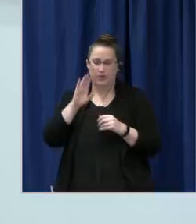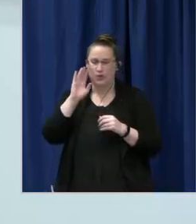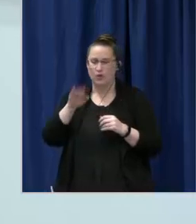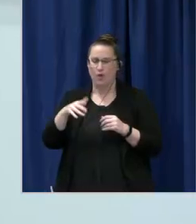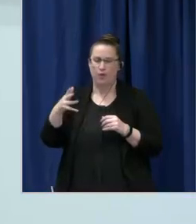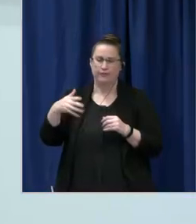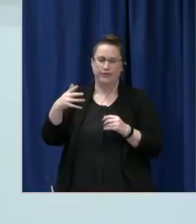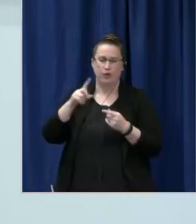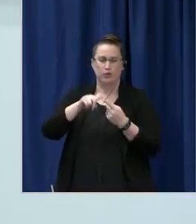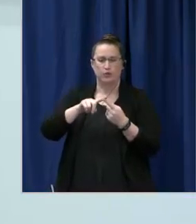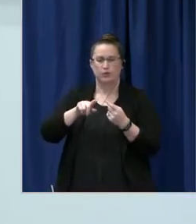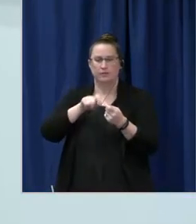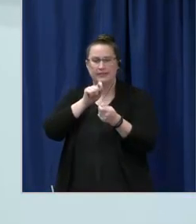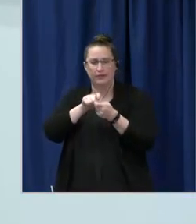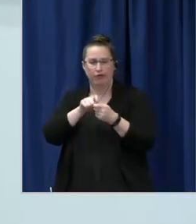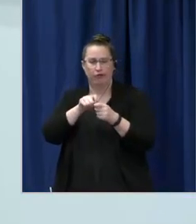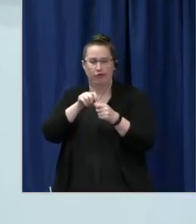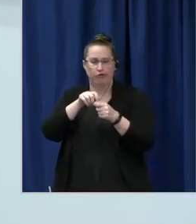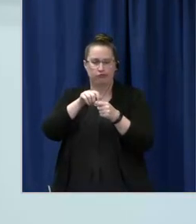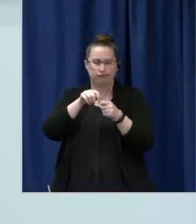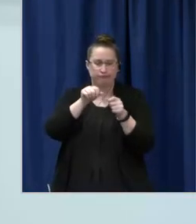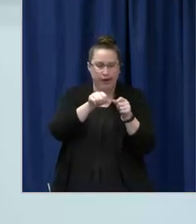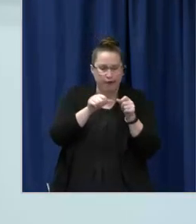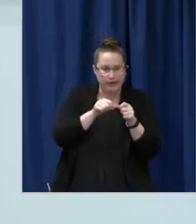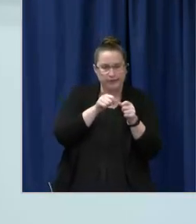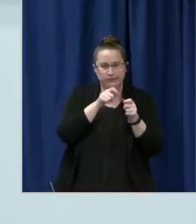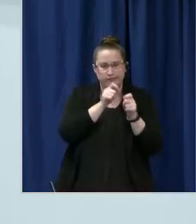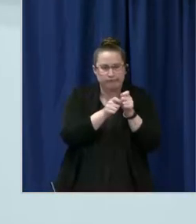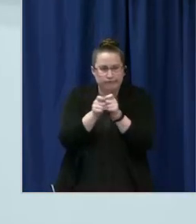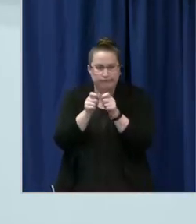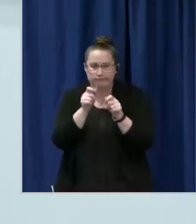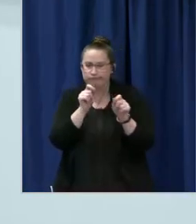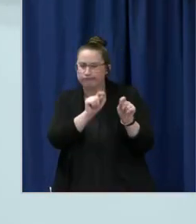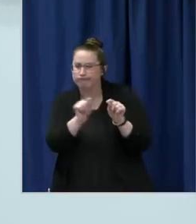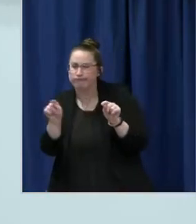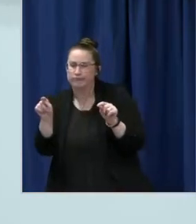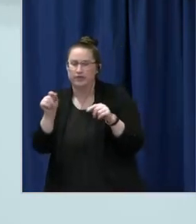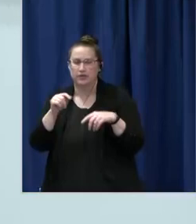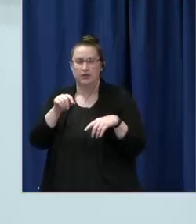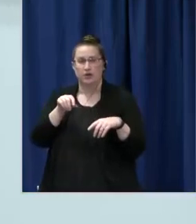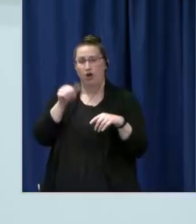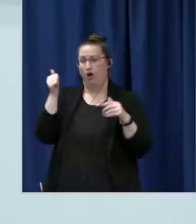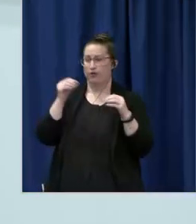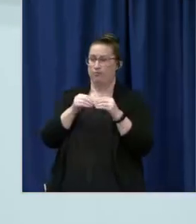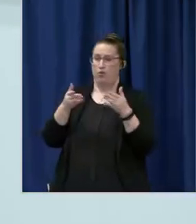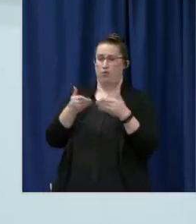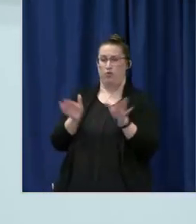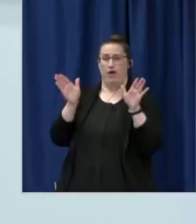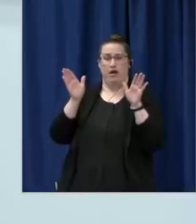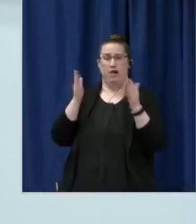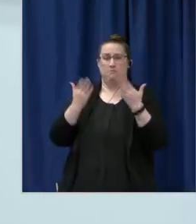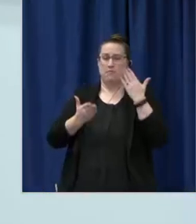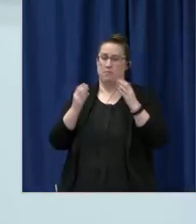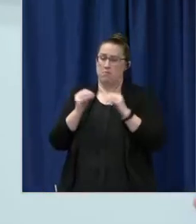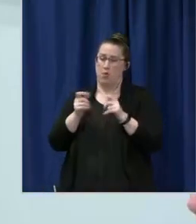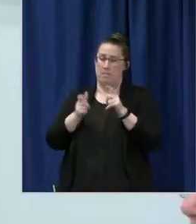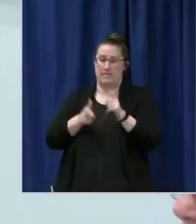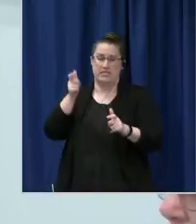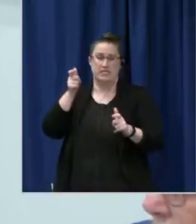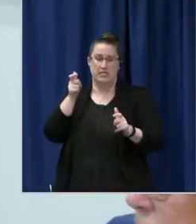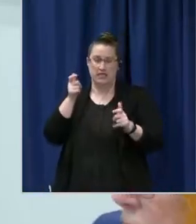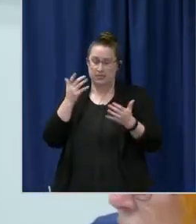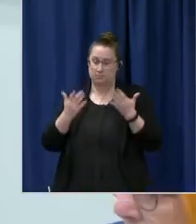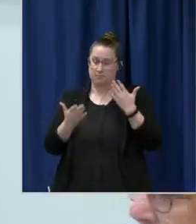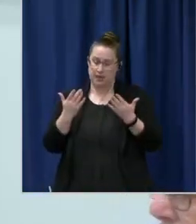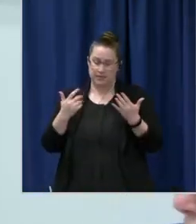to edit particular areas. Other areas might be wider, might be bigger, where we might not